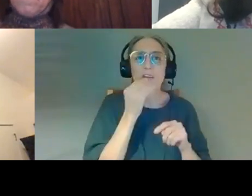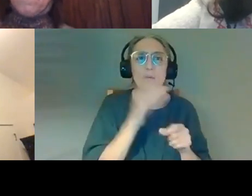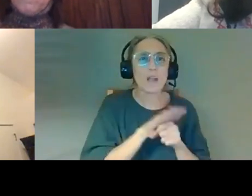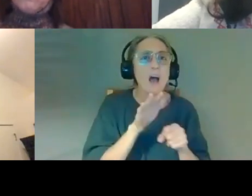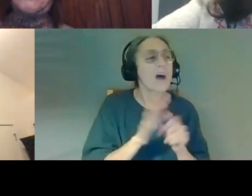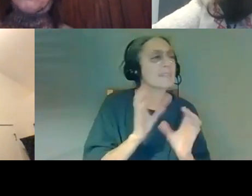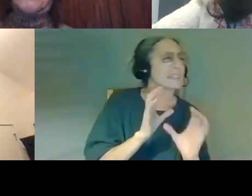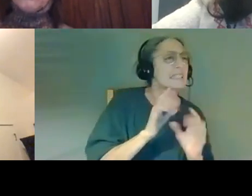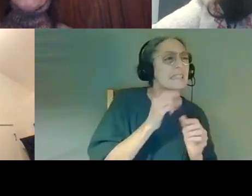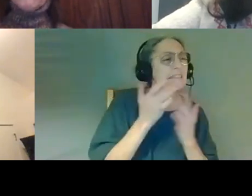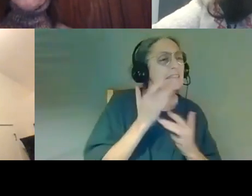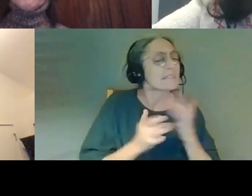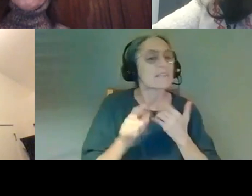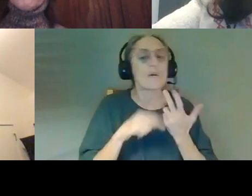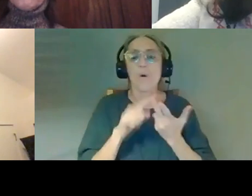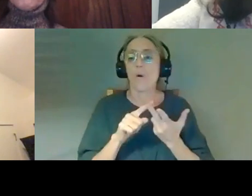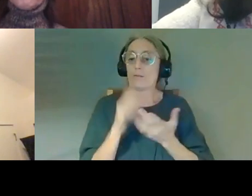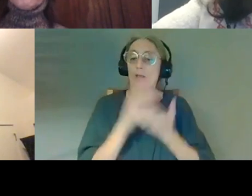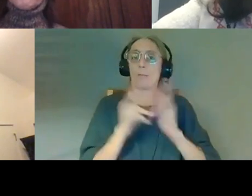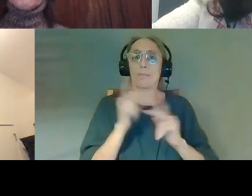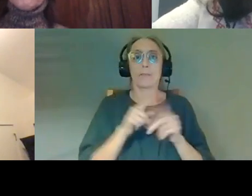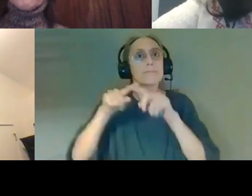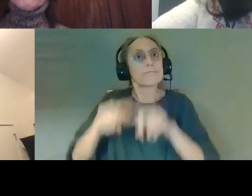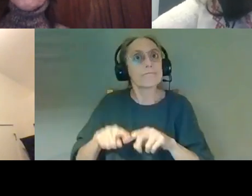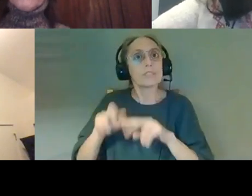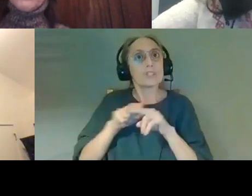get go to the doctor, et cetera, et cetera.